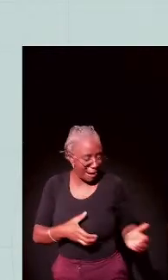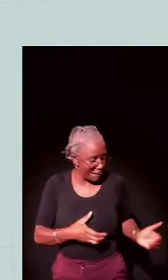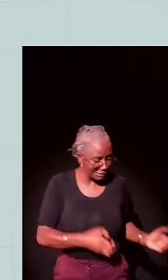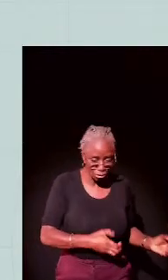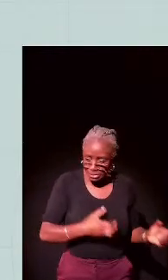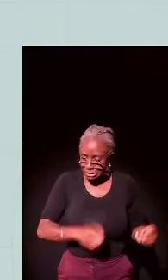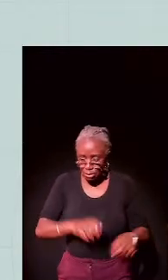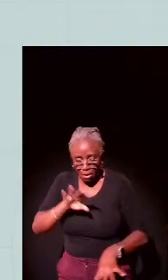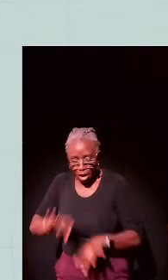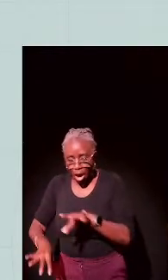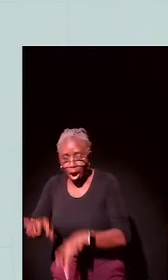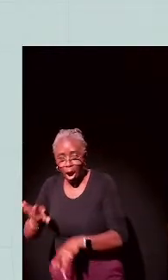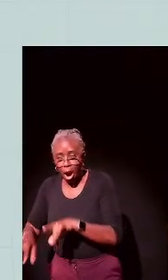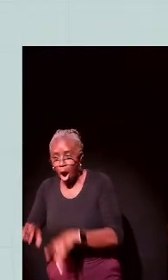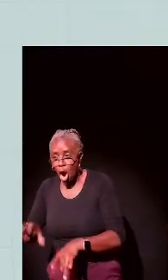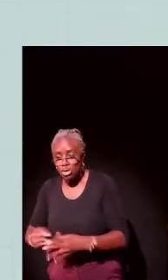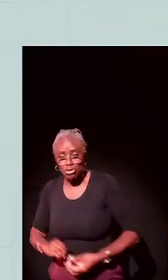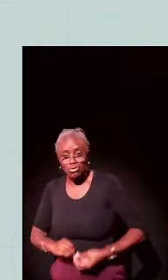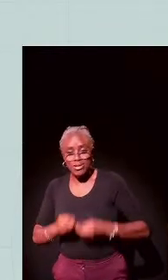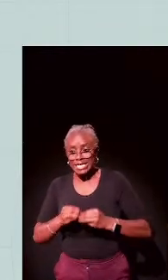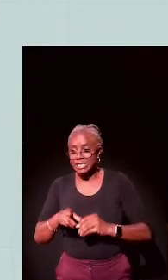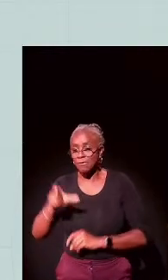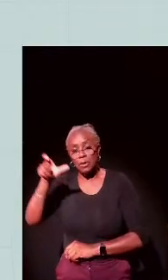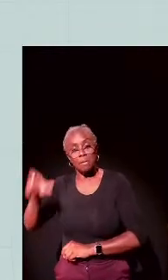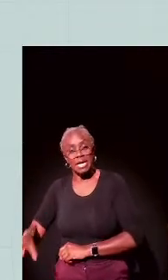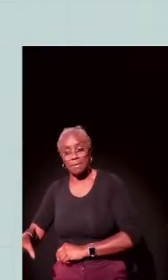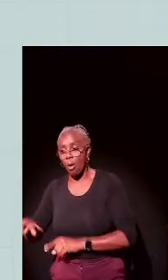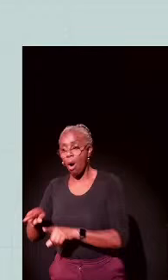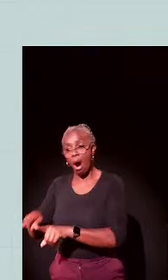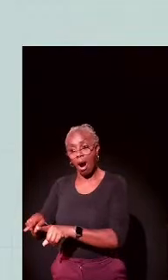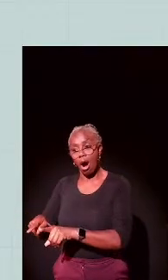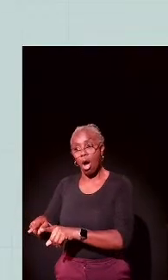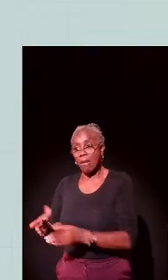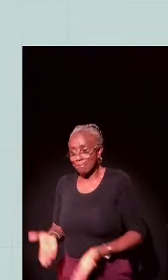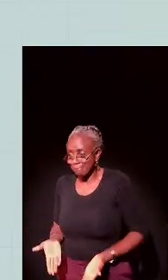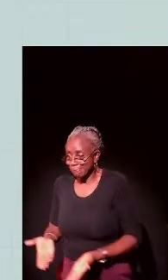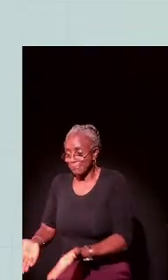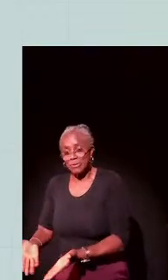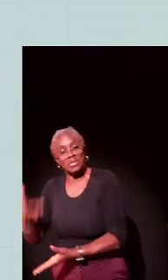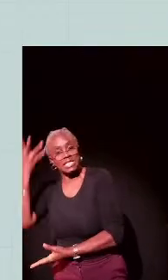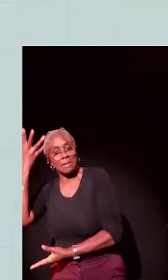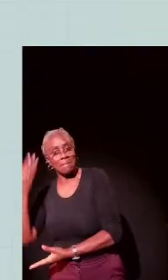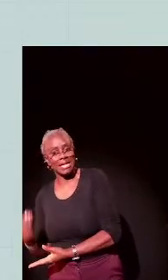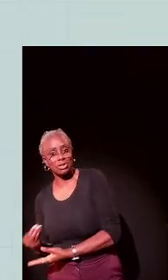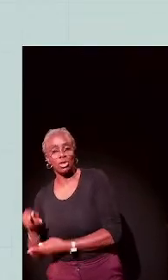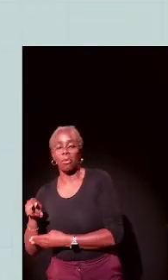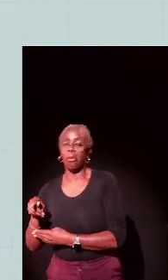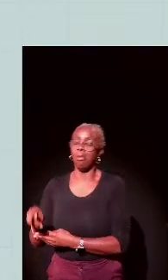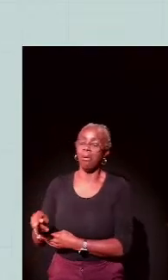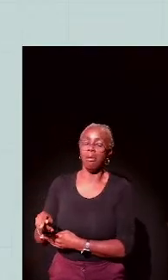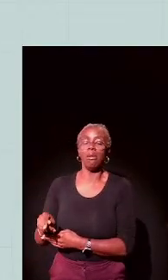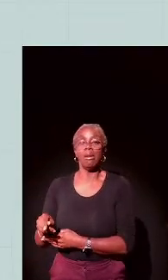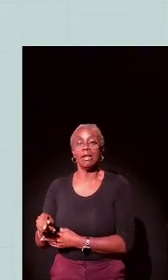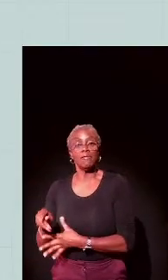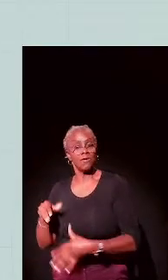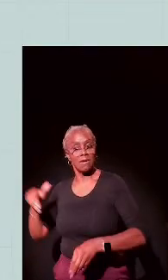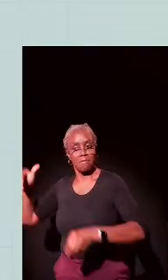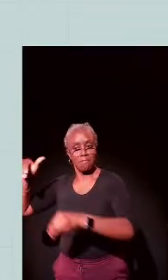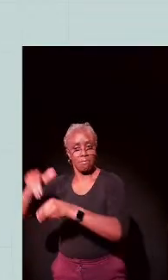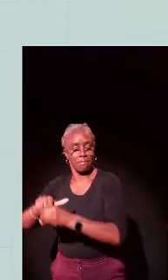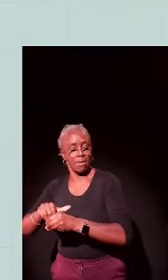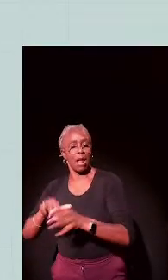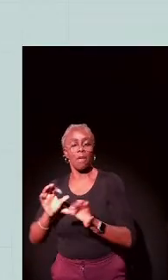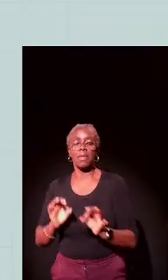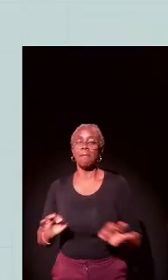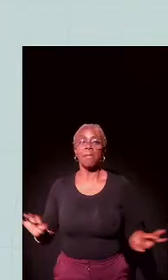designed to allow people living with dementia to reminisce, improvise, and jam along to music that was of